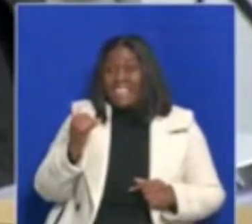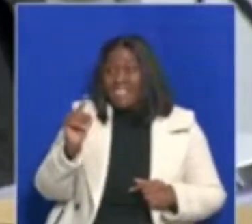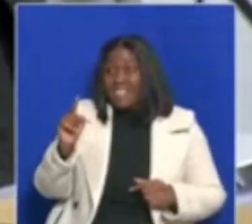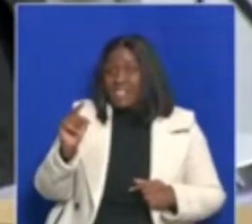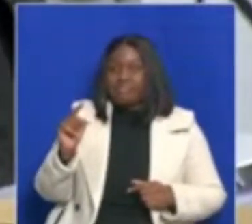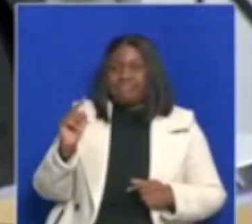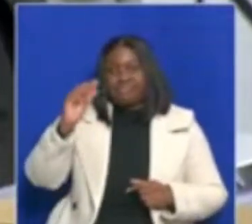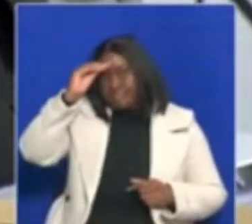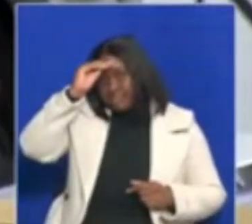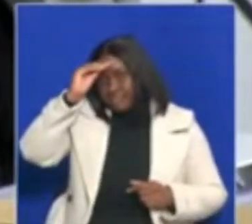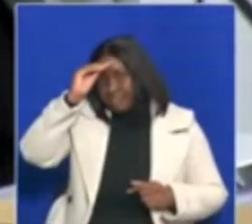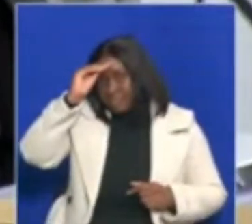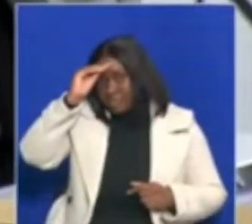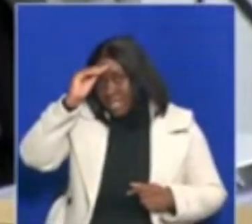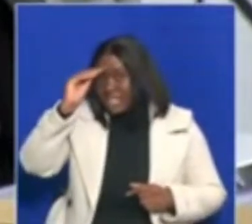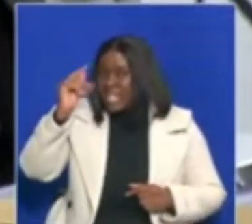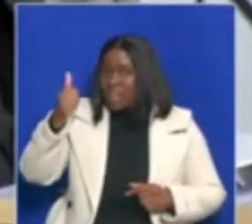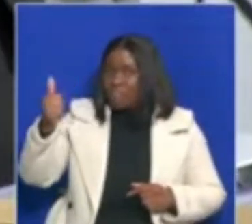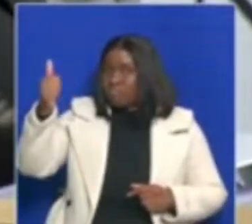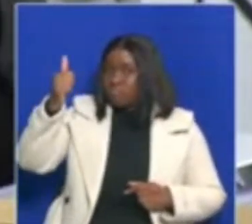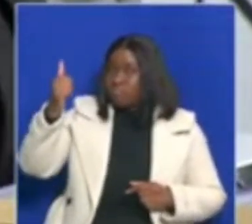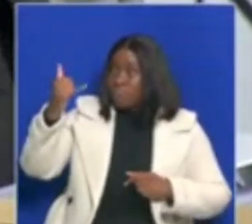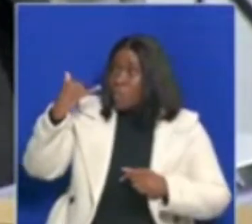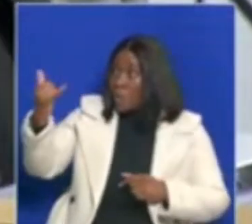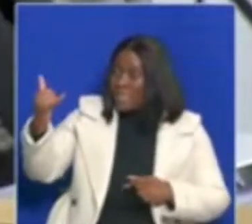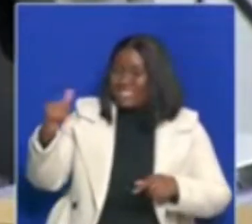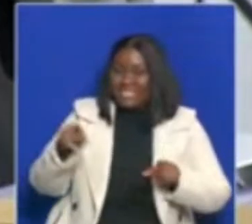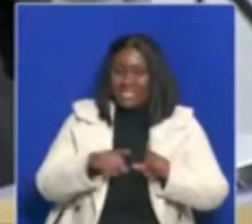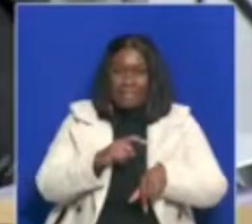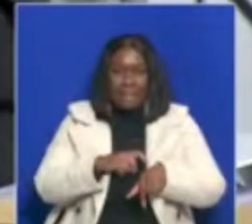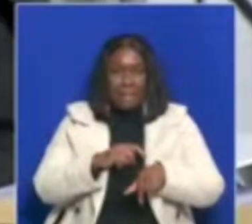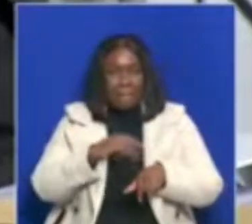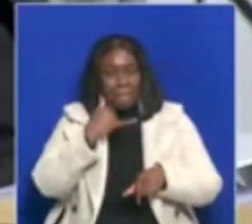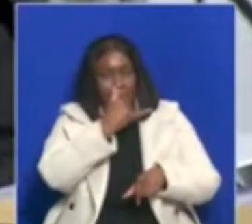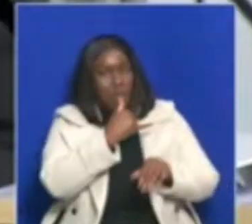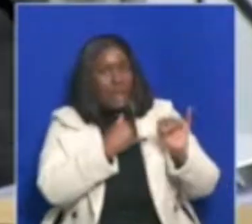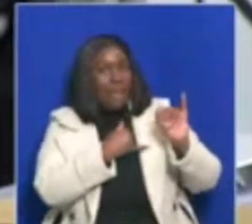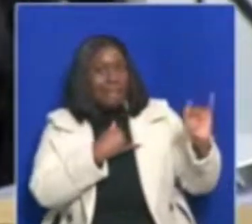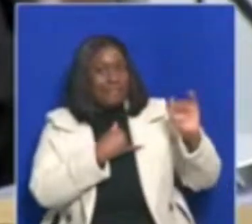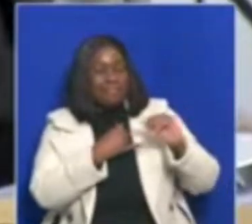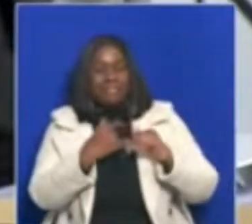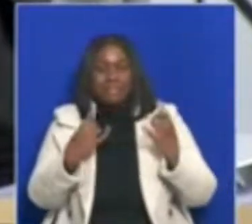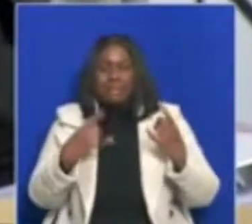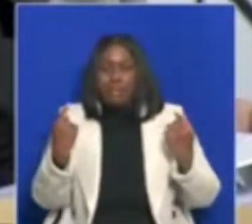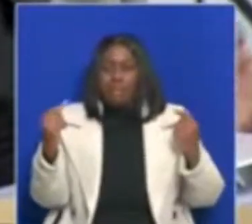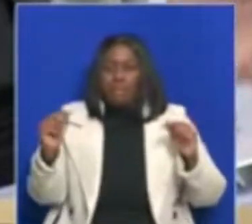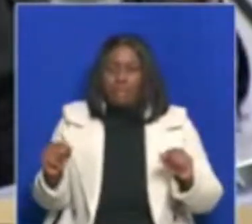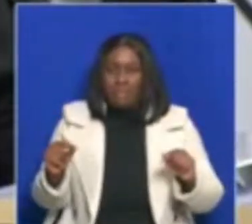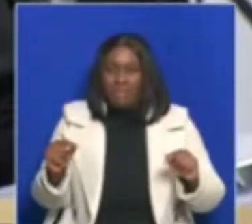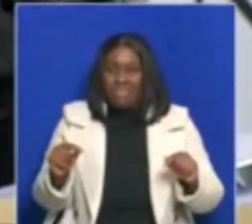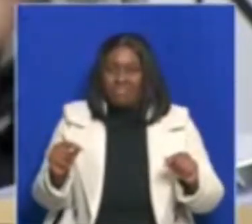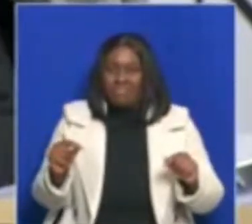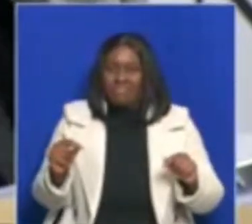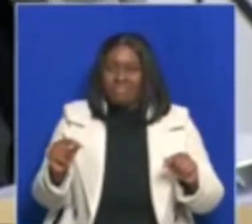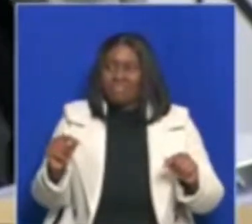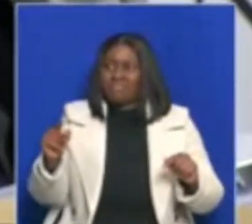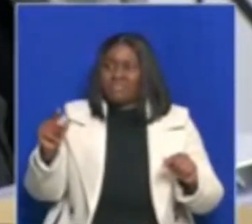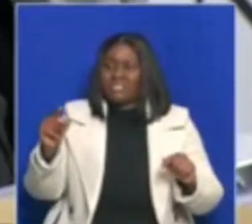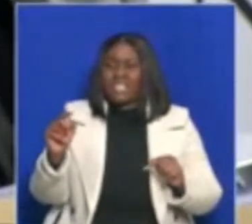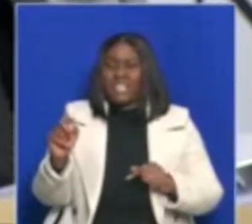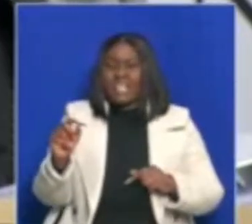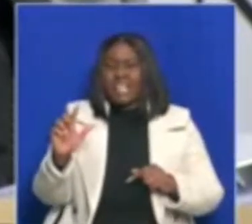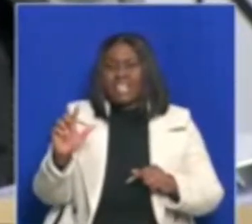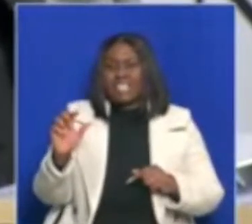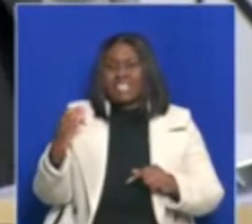also. Sometimes you get to the crime scene, the LCRC is there before us because they call the LCRC, they